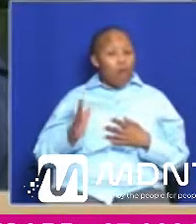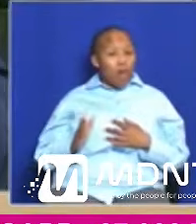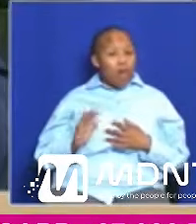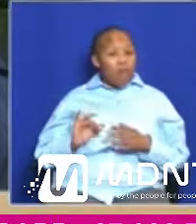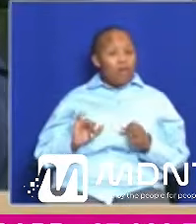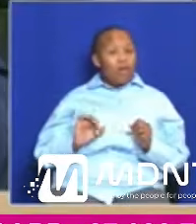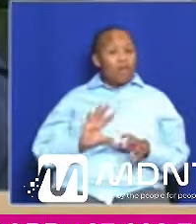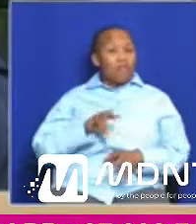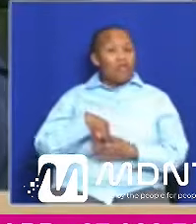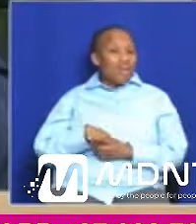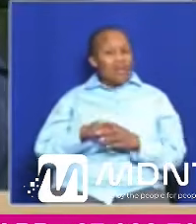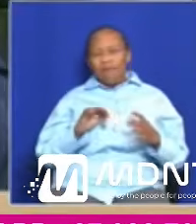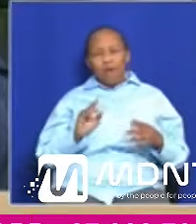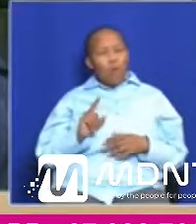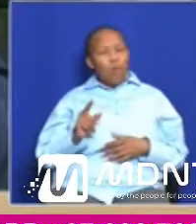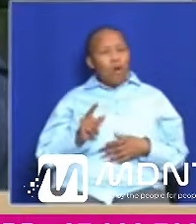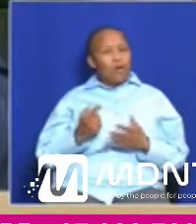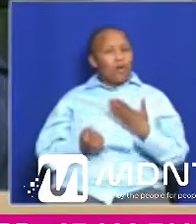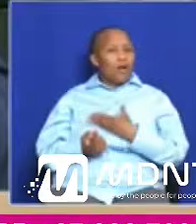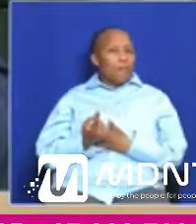here, reference being made to this letter.